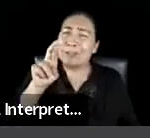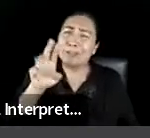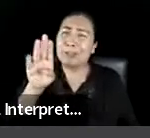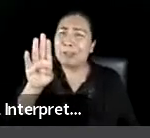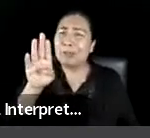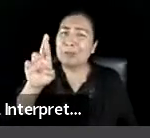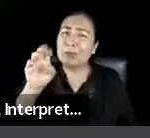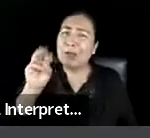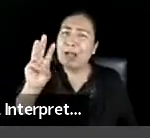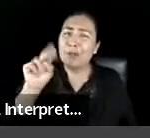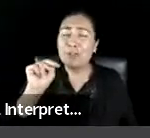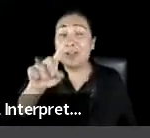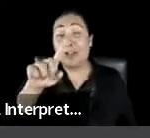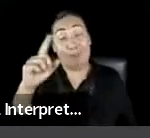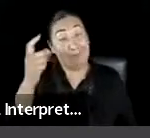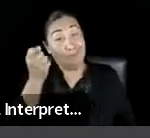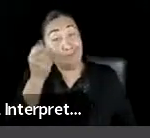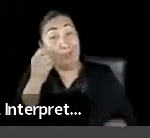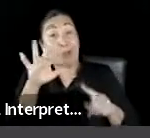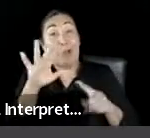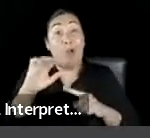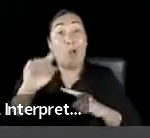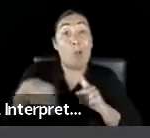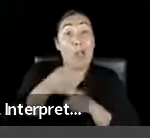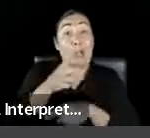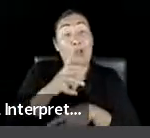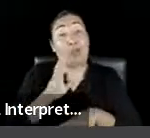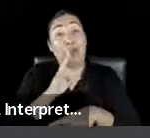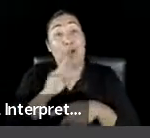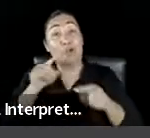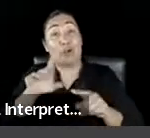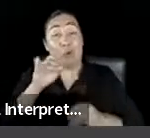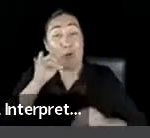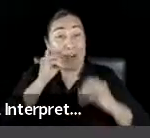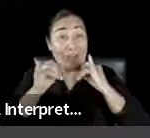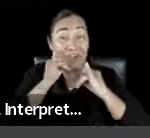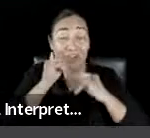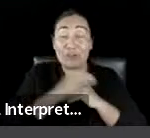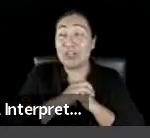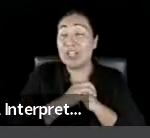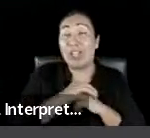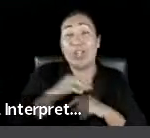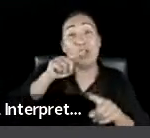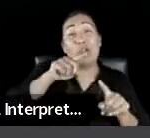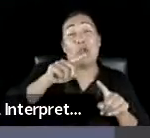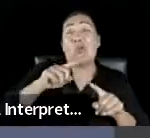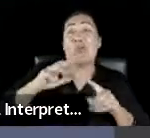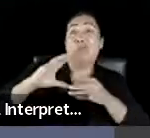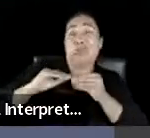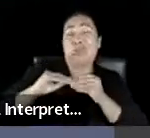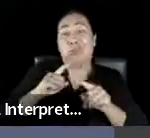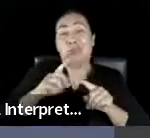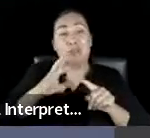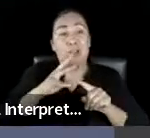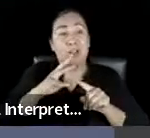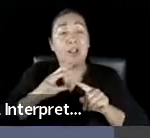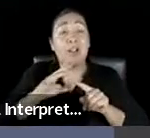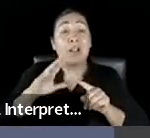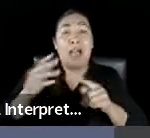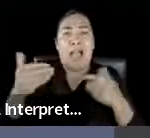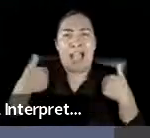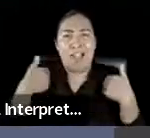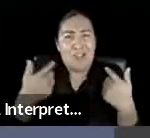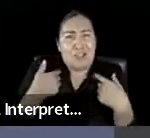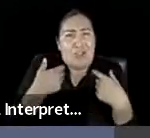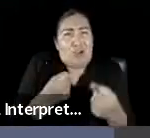one, one of the things when you talk in your interviews, just about, I think for one, having the courage